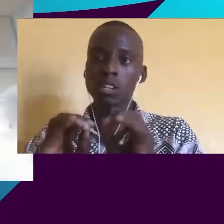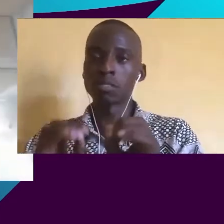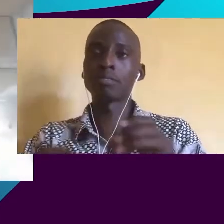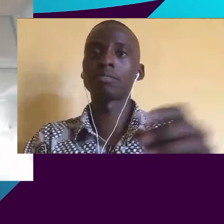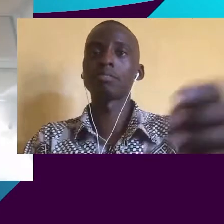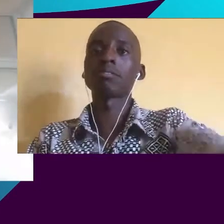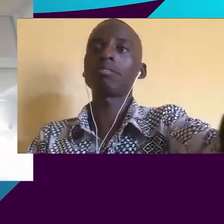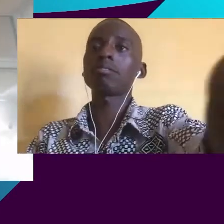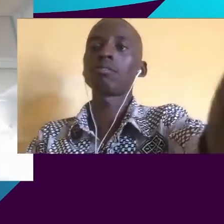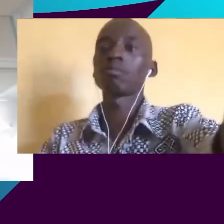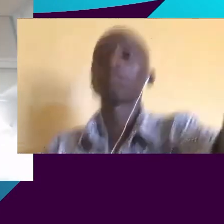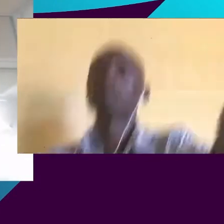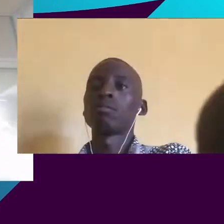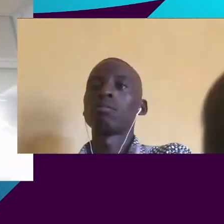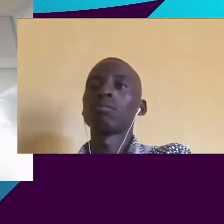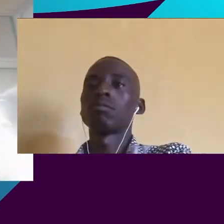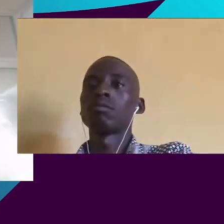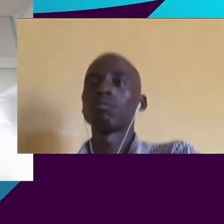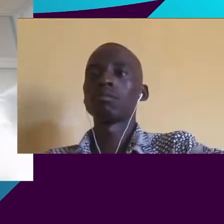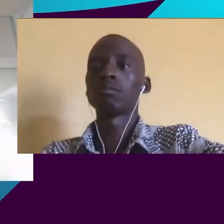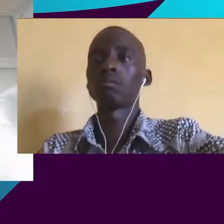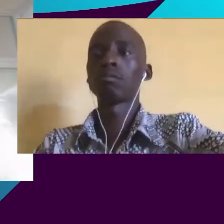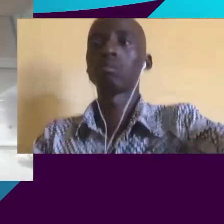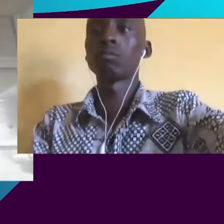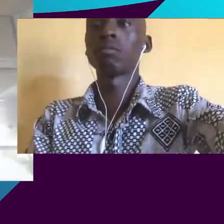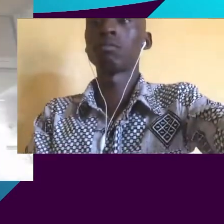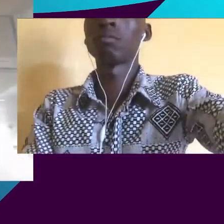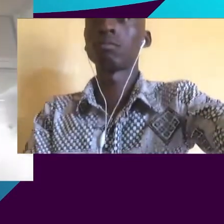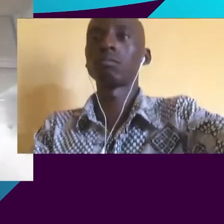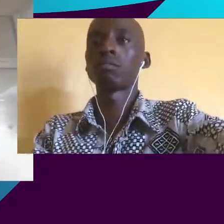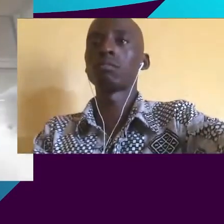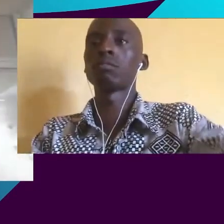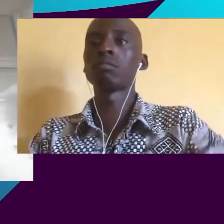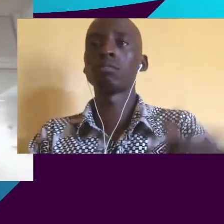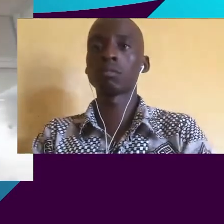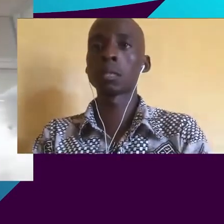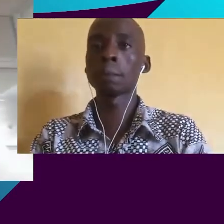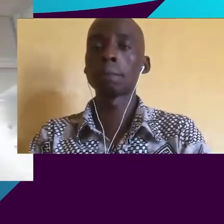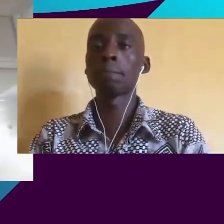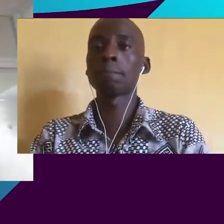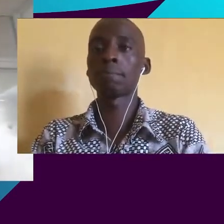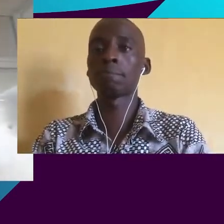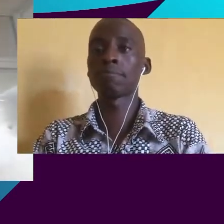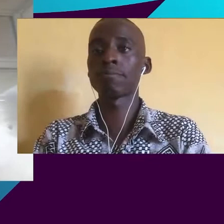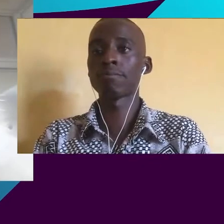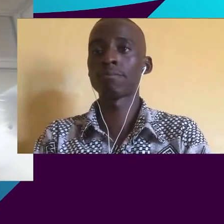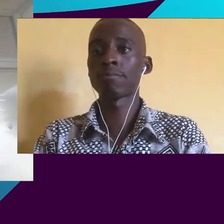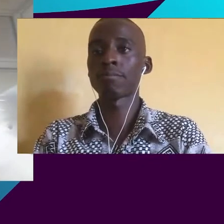Okay, Kudra. Ali, you're a man on the firing line.